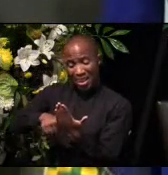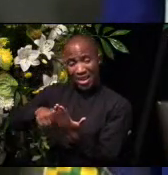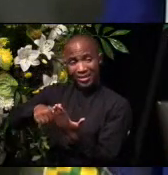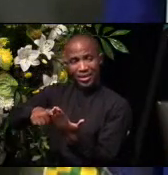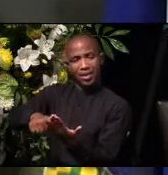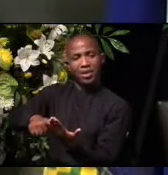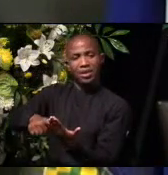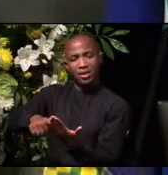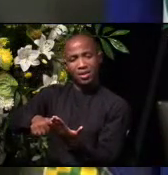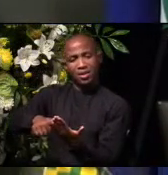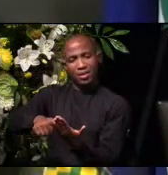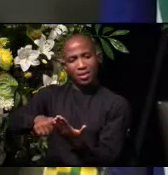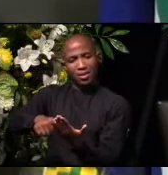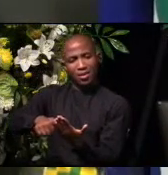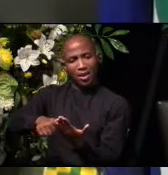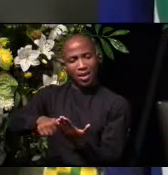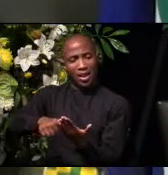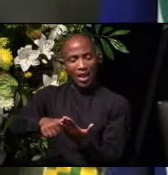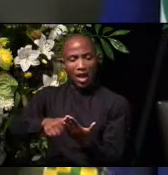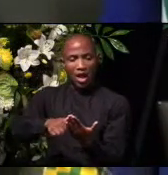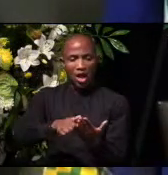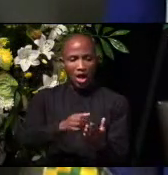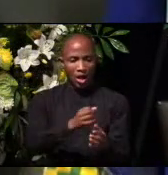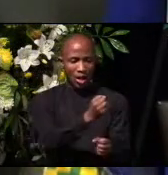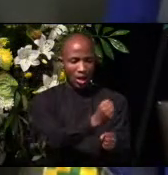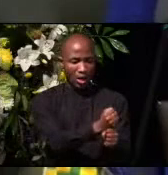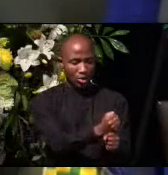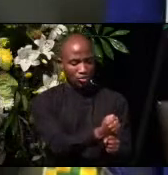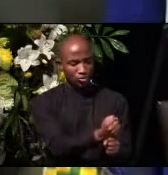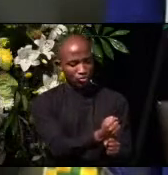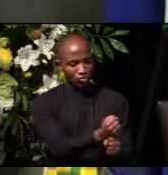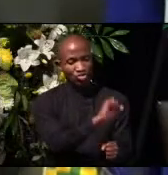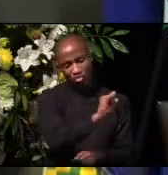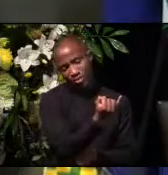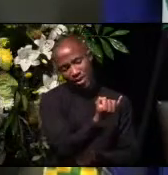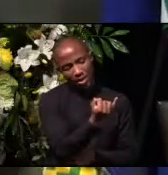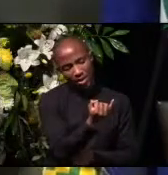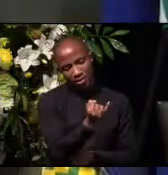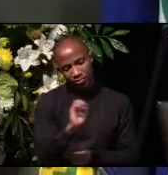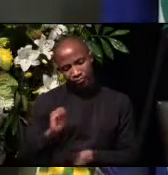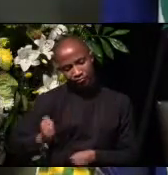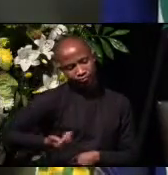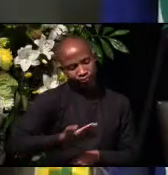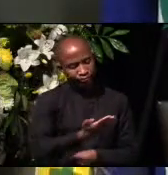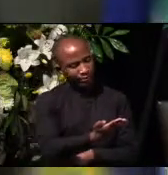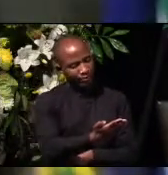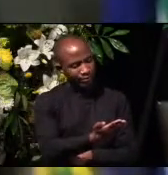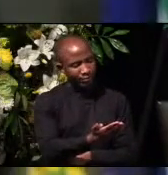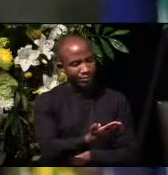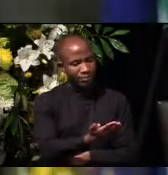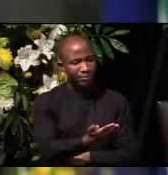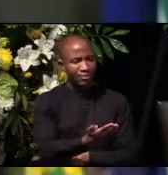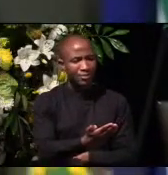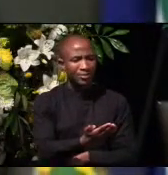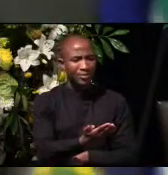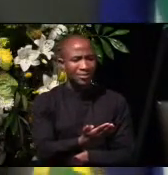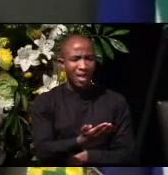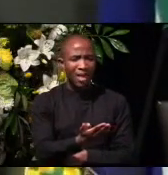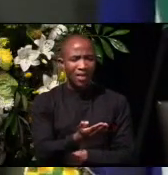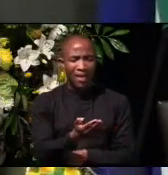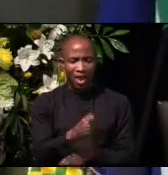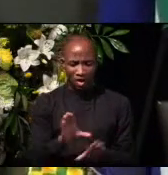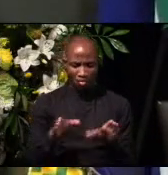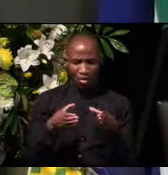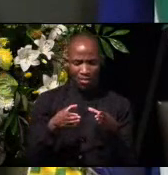Party Committee of the Communist Party it belonged the fact that the Communist Party of then